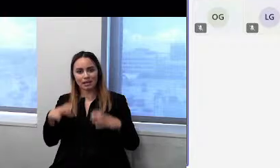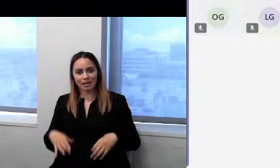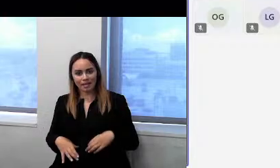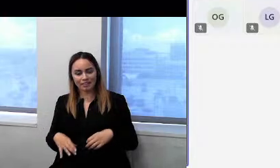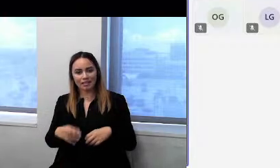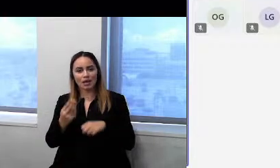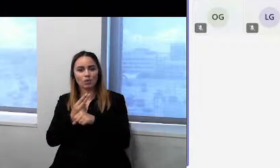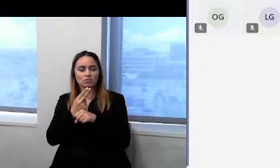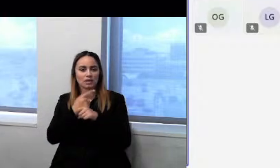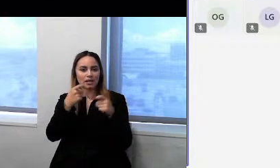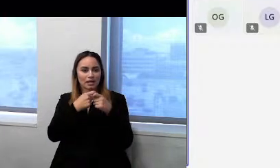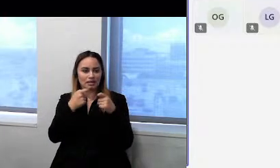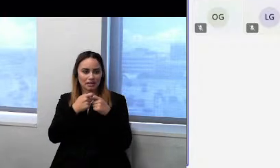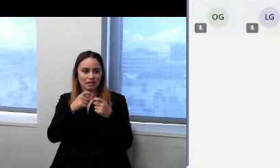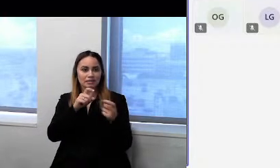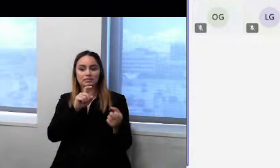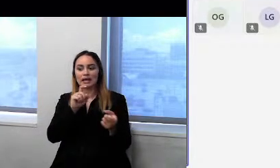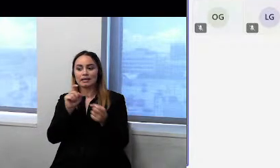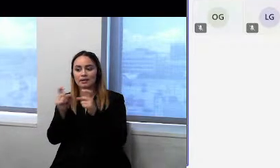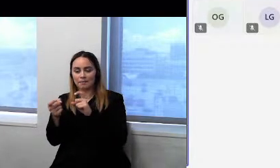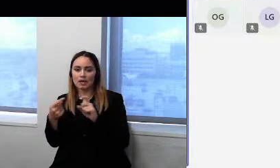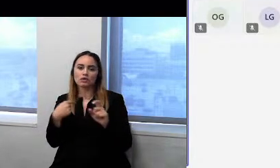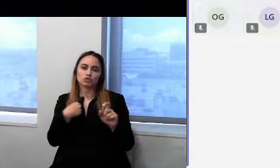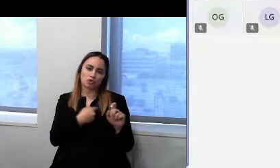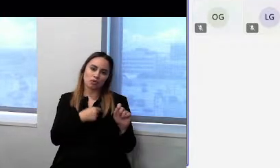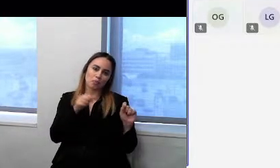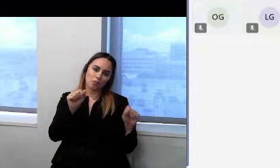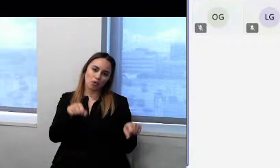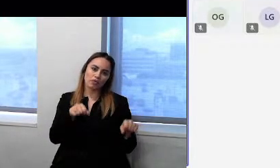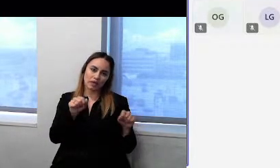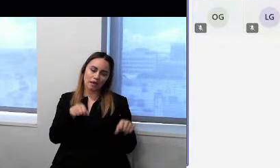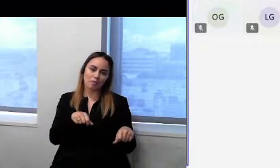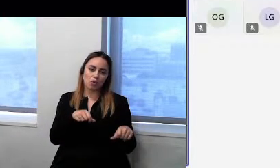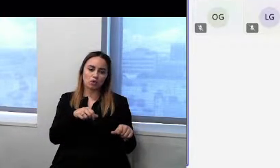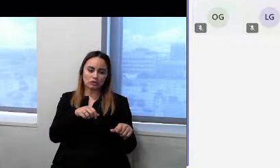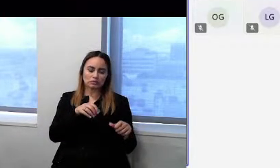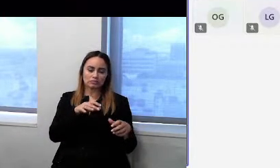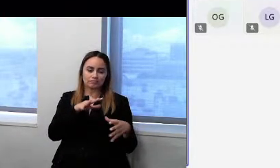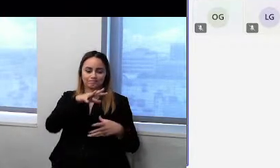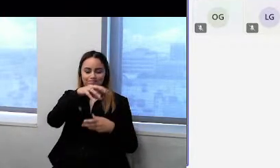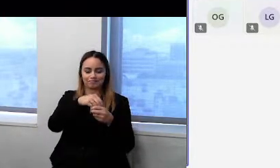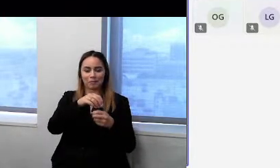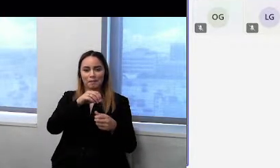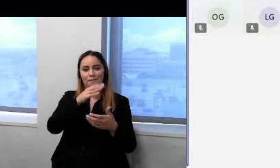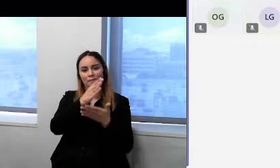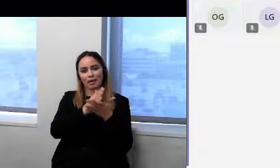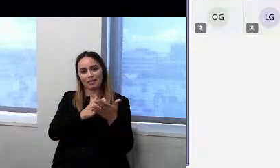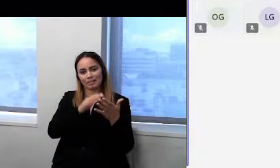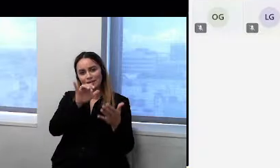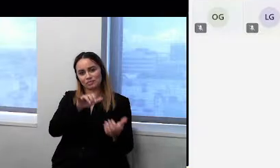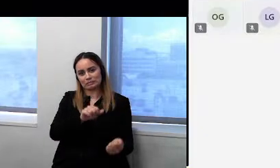to address part of these challenge. Right.